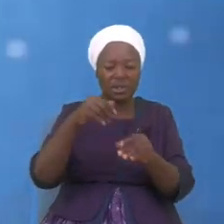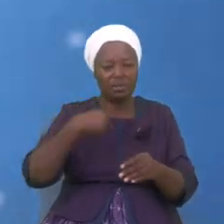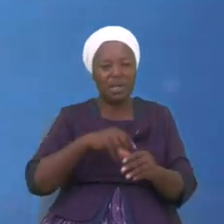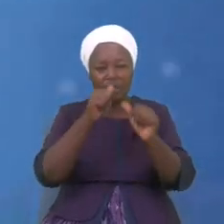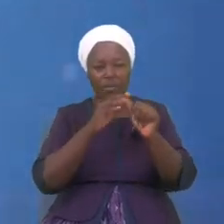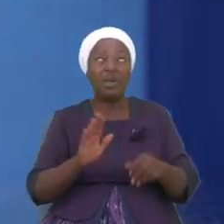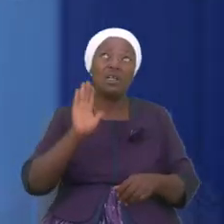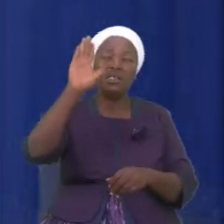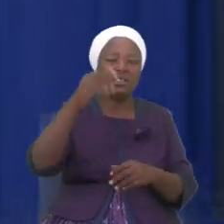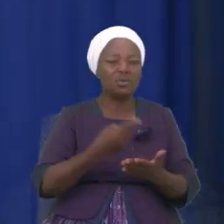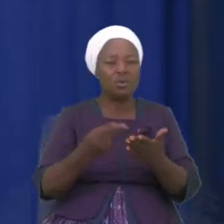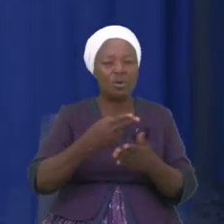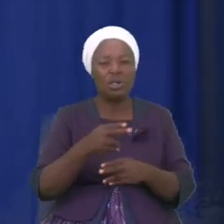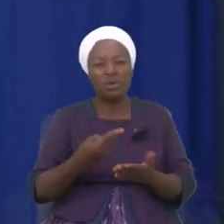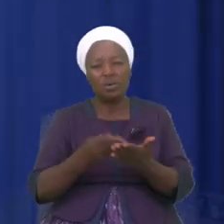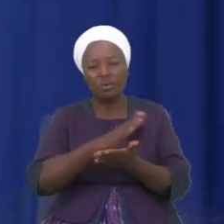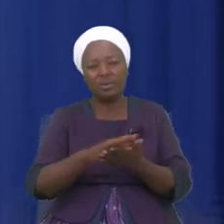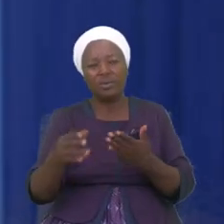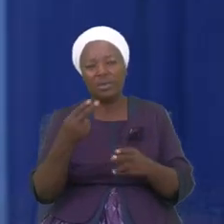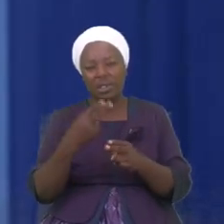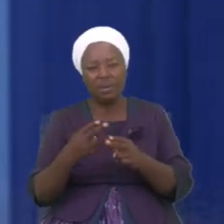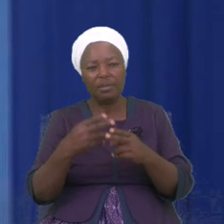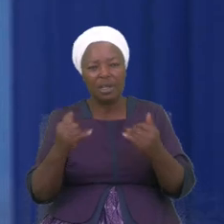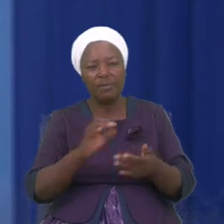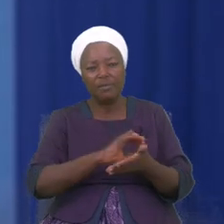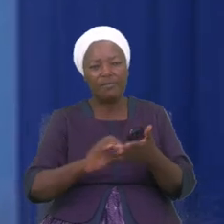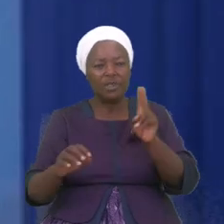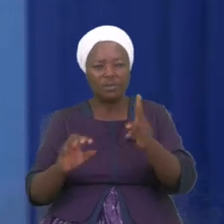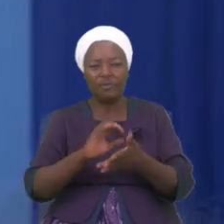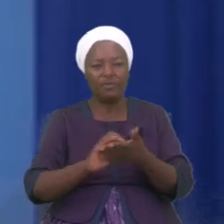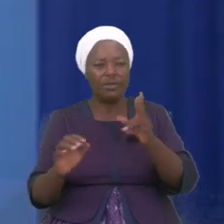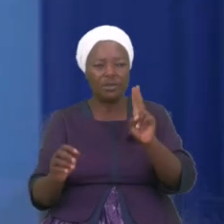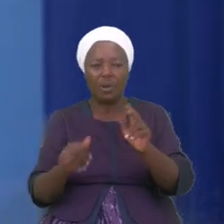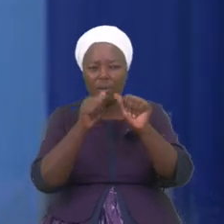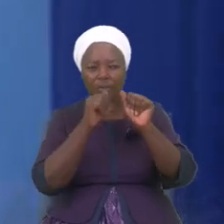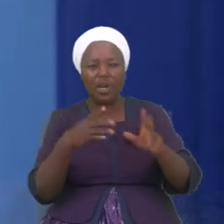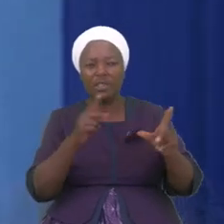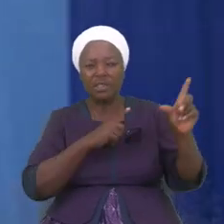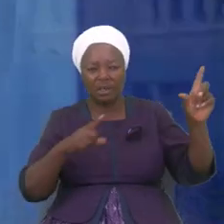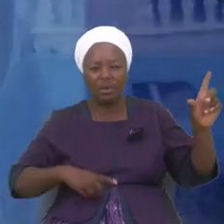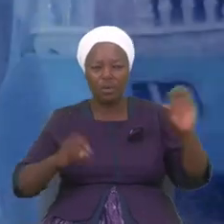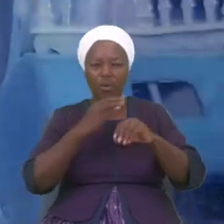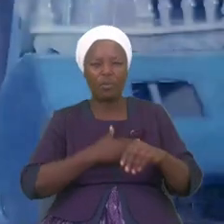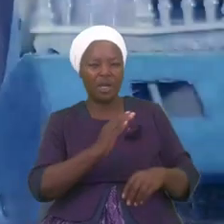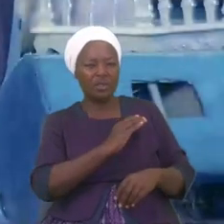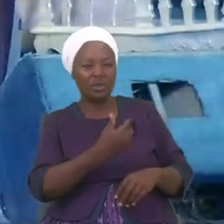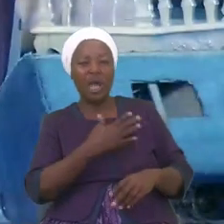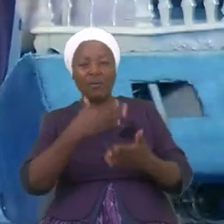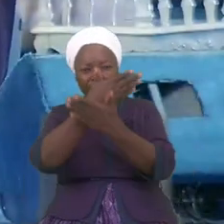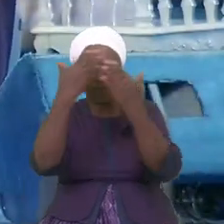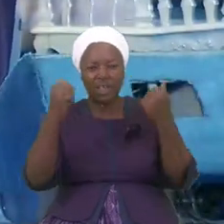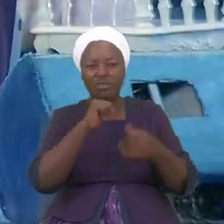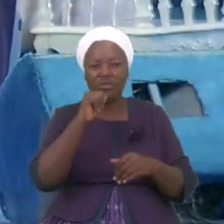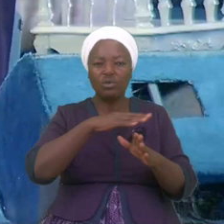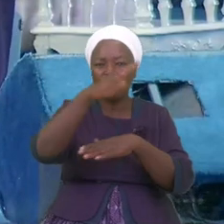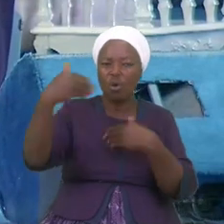holy name. Now he explains in verse 2, look at verse 2, bless the Lord, O my soul, and forget not